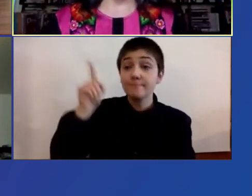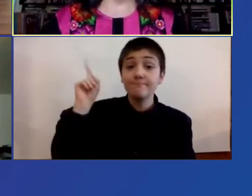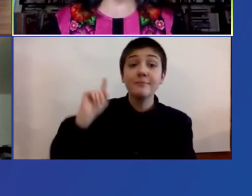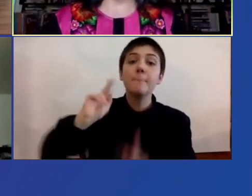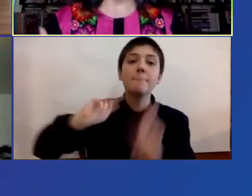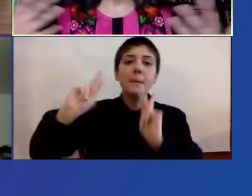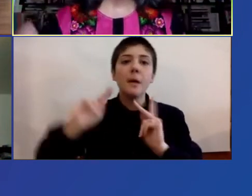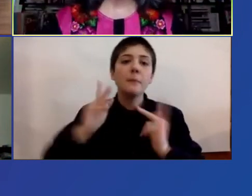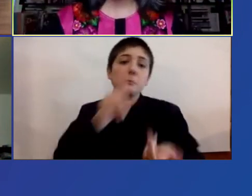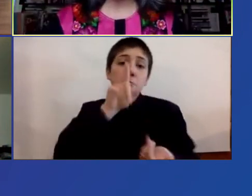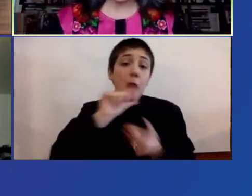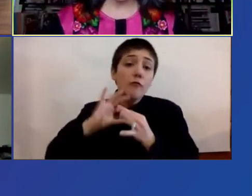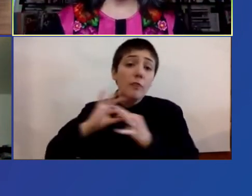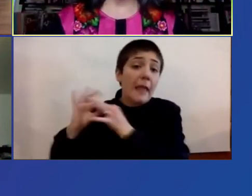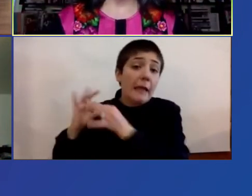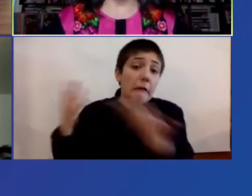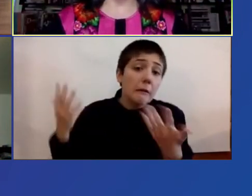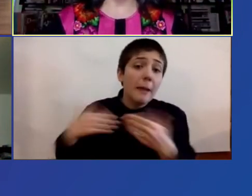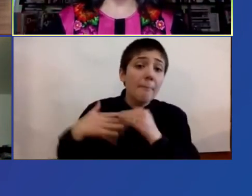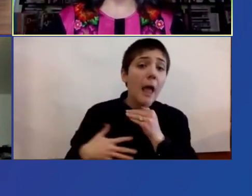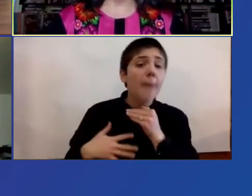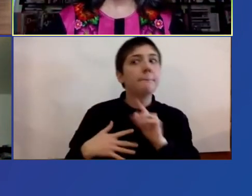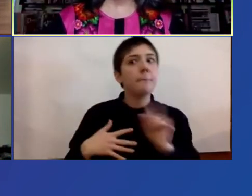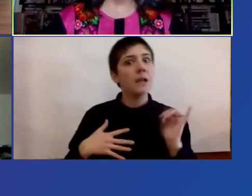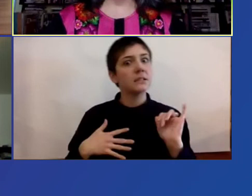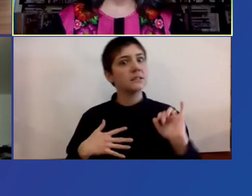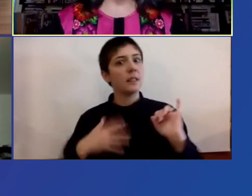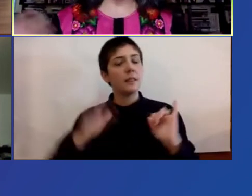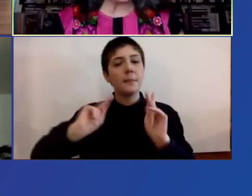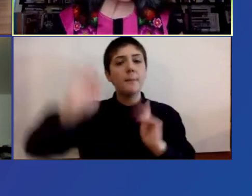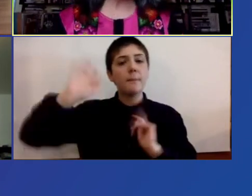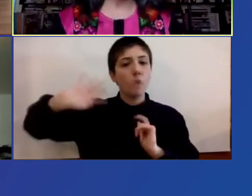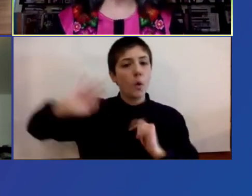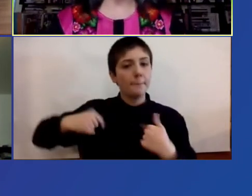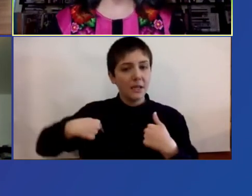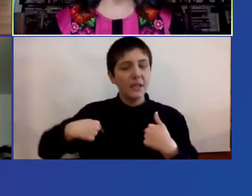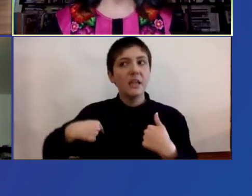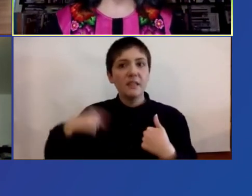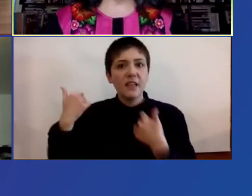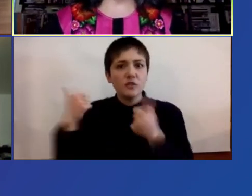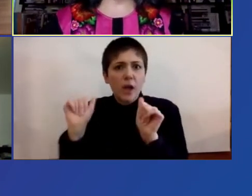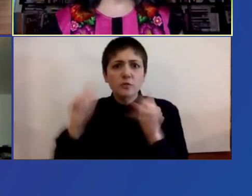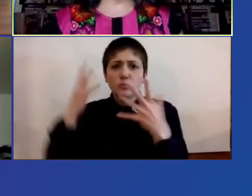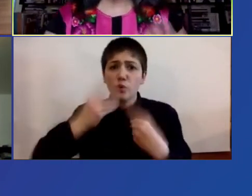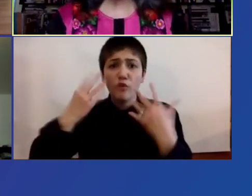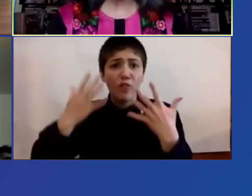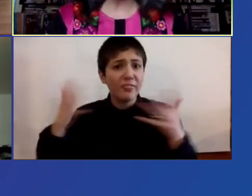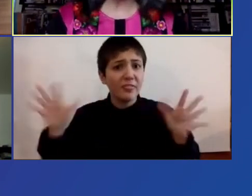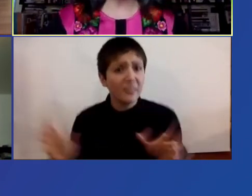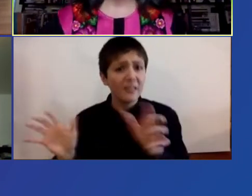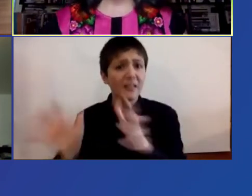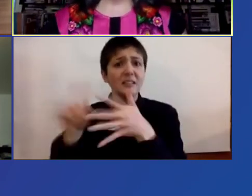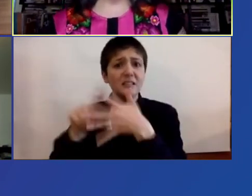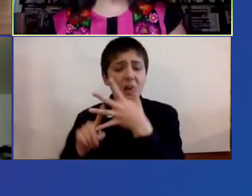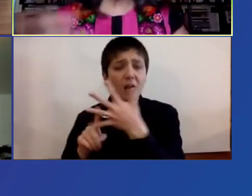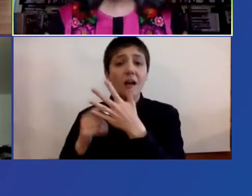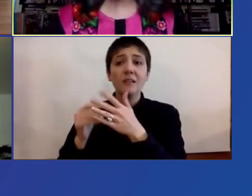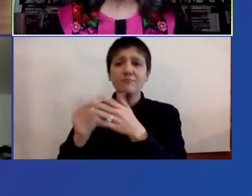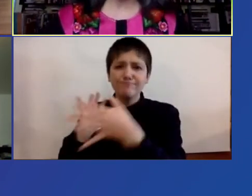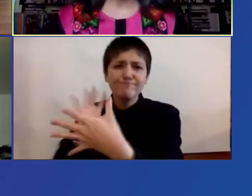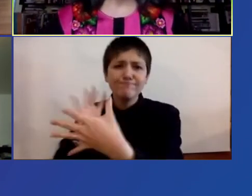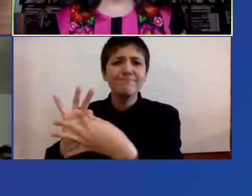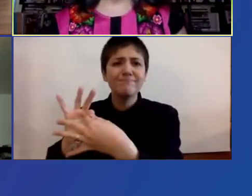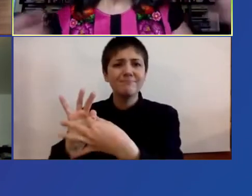you, and they were trying to do beautiful things and creating moments with the community. Even if it's a different community, in a